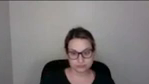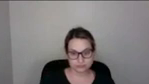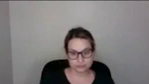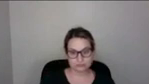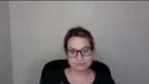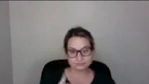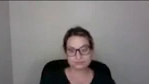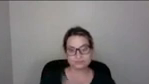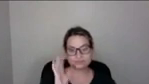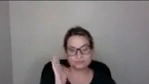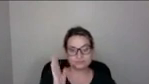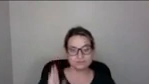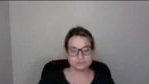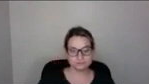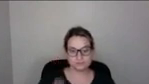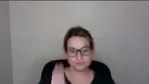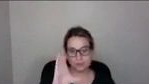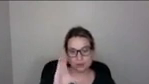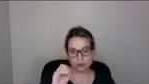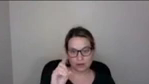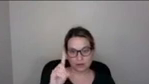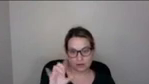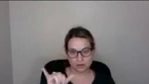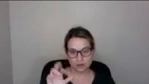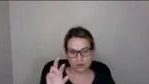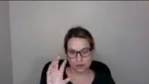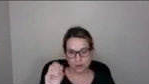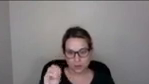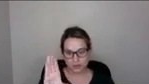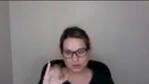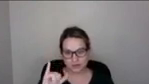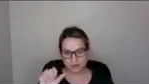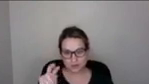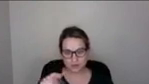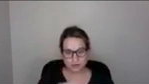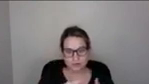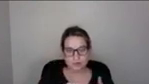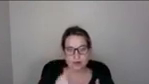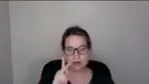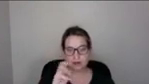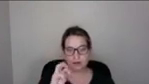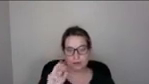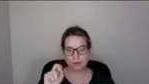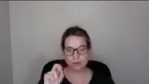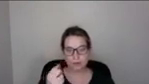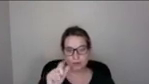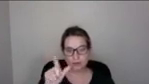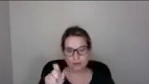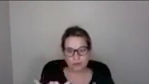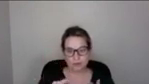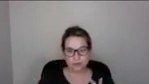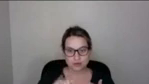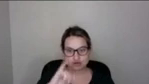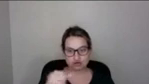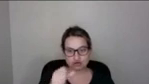Our next speaker is Cody Gosian, Kim Whitley, Jesse